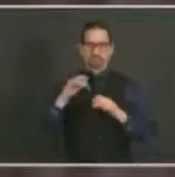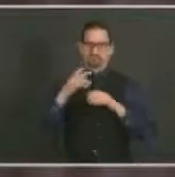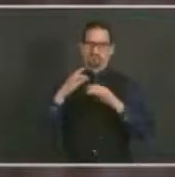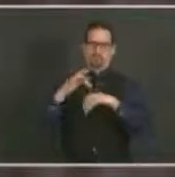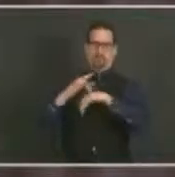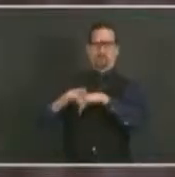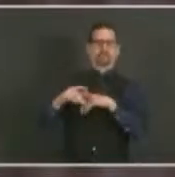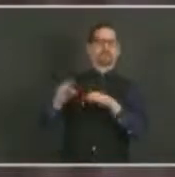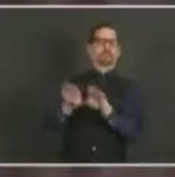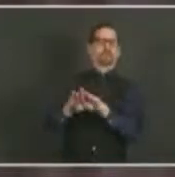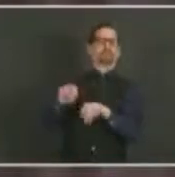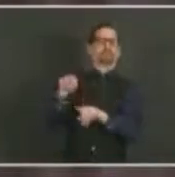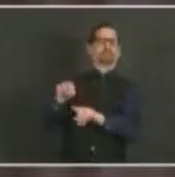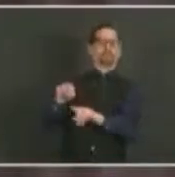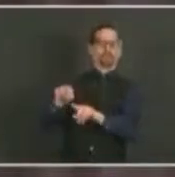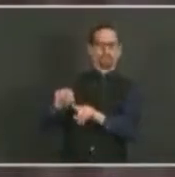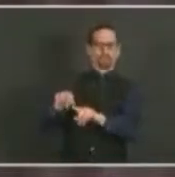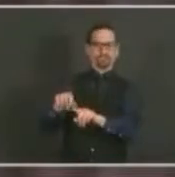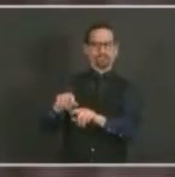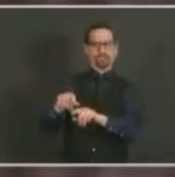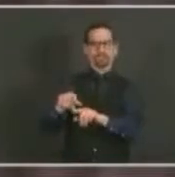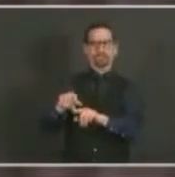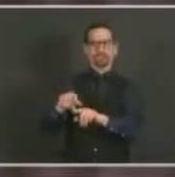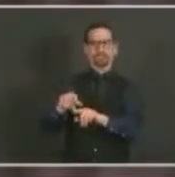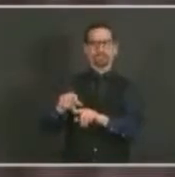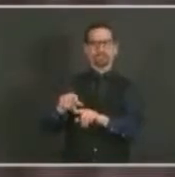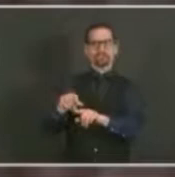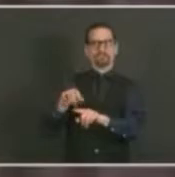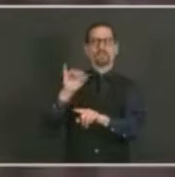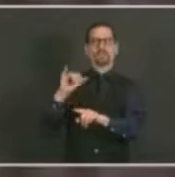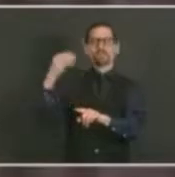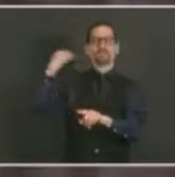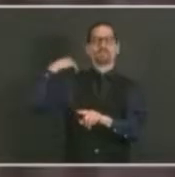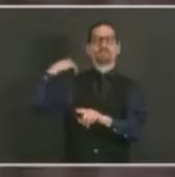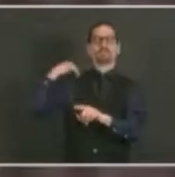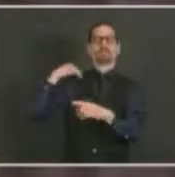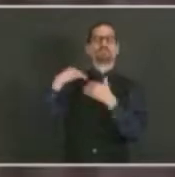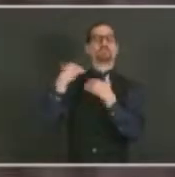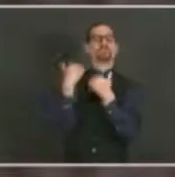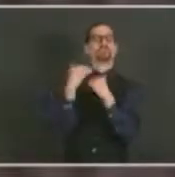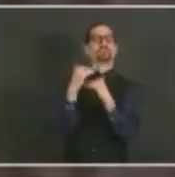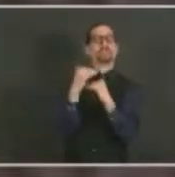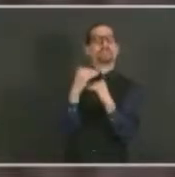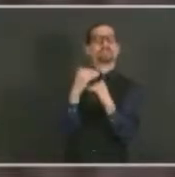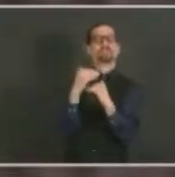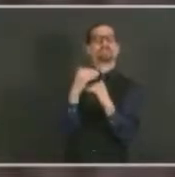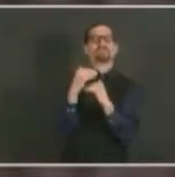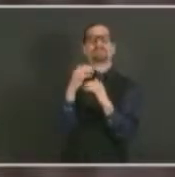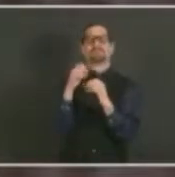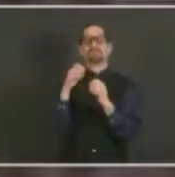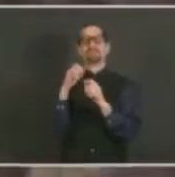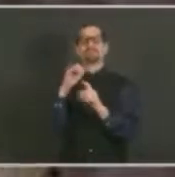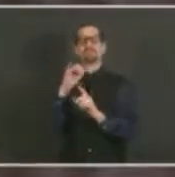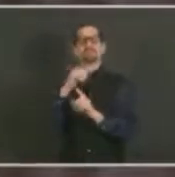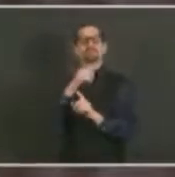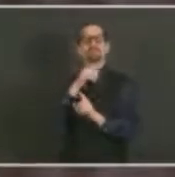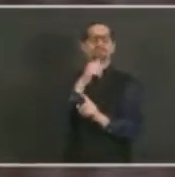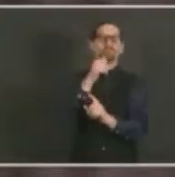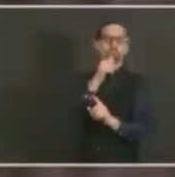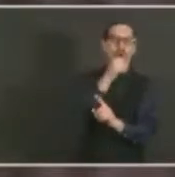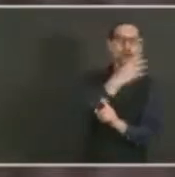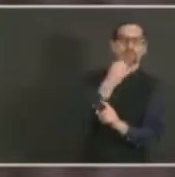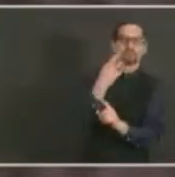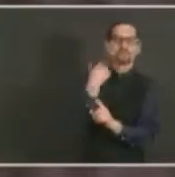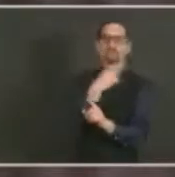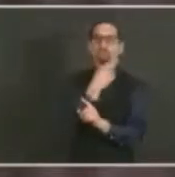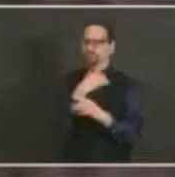preceded the restrictions that were undone with restaurants that recently reopened. That was the original early